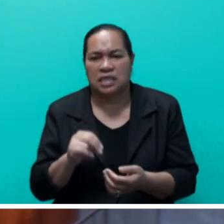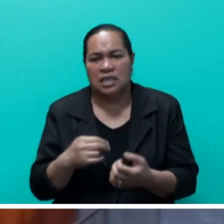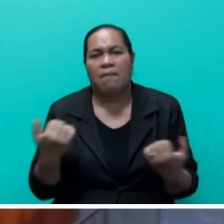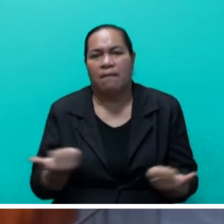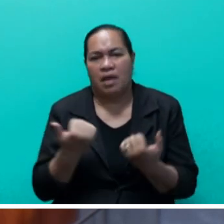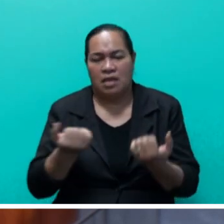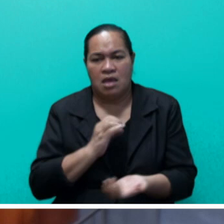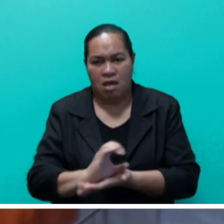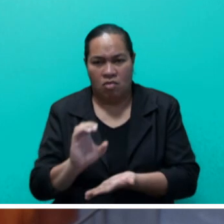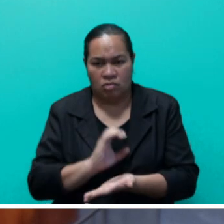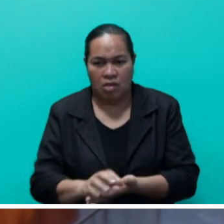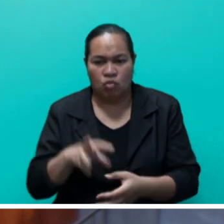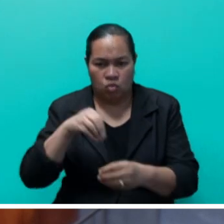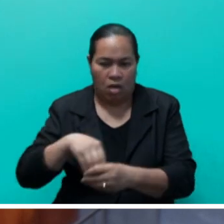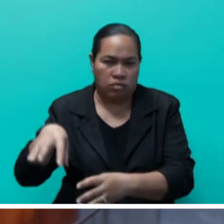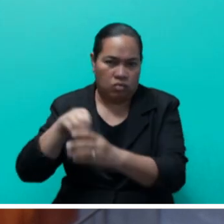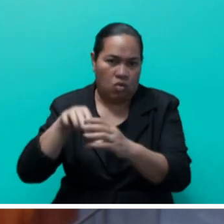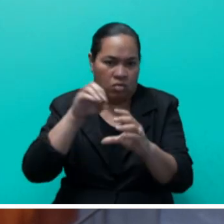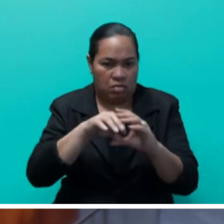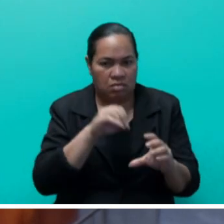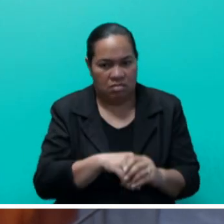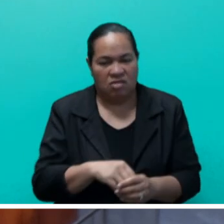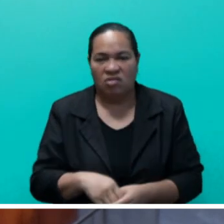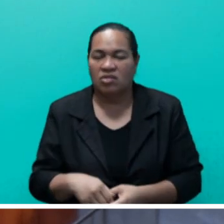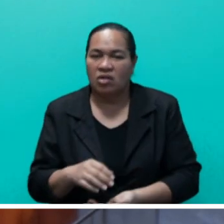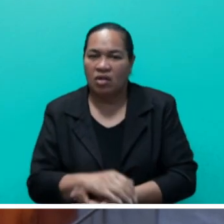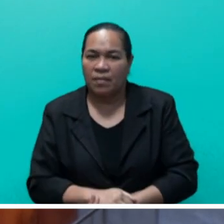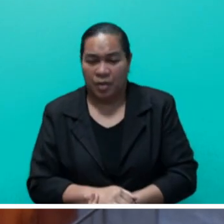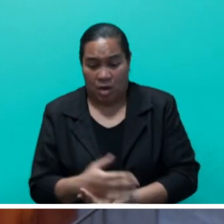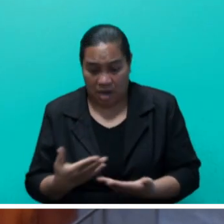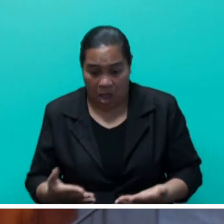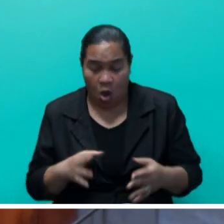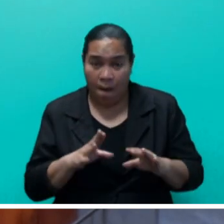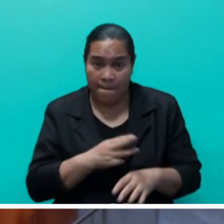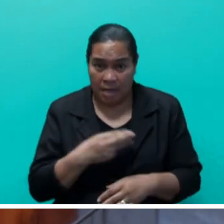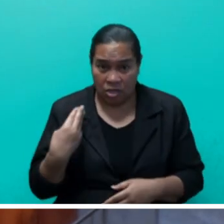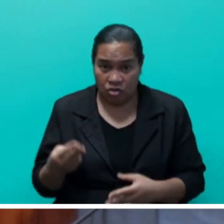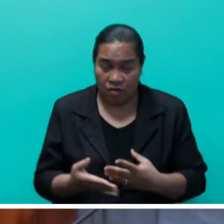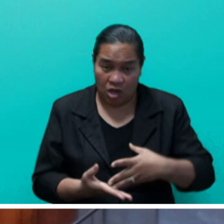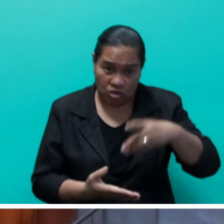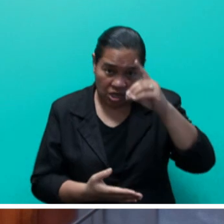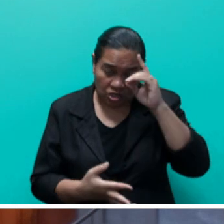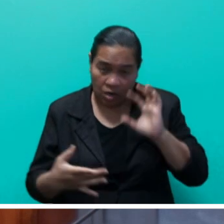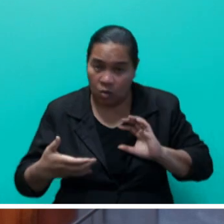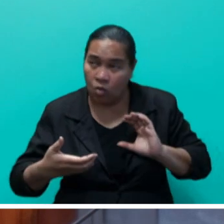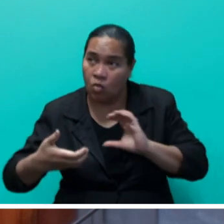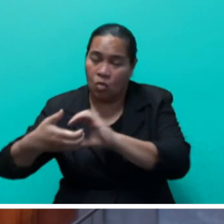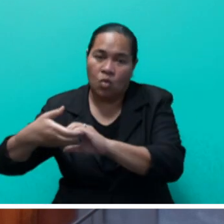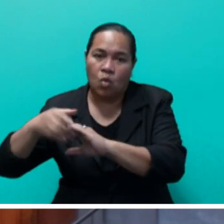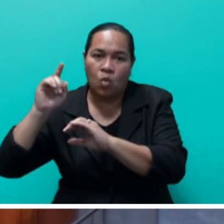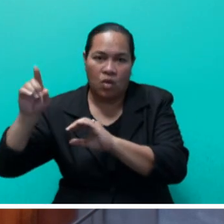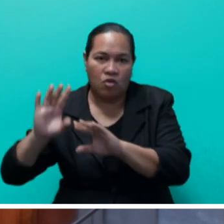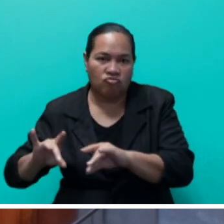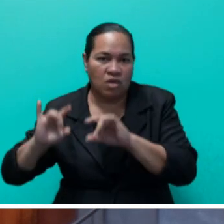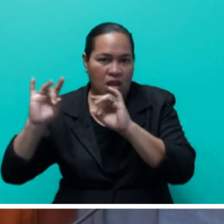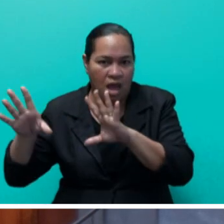our social fabric, the Ministry of Education, in collaboration with the Australian government under the Wubale Partnership, have established